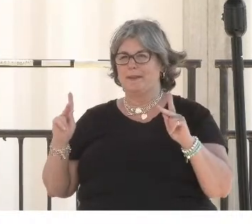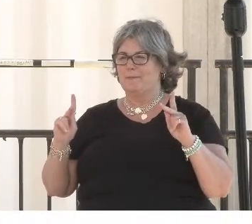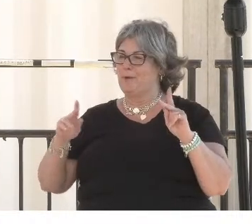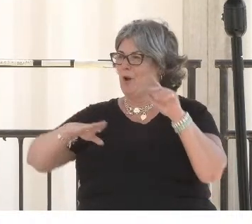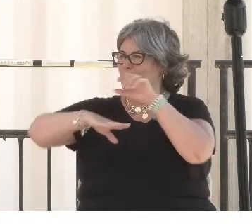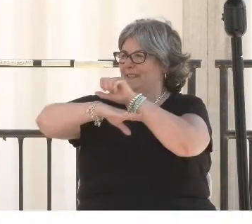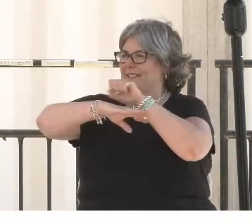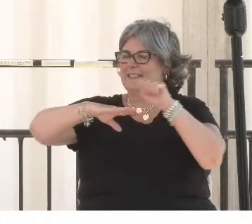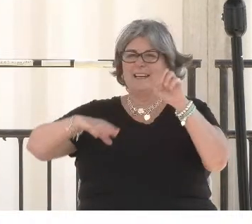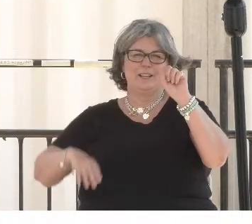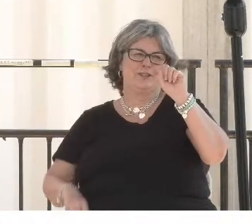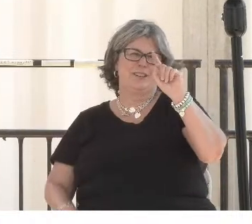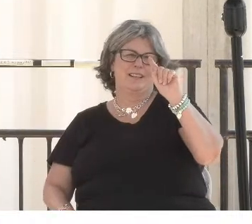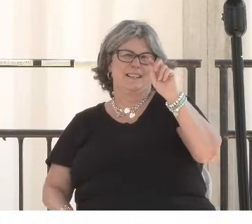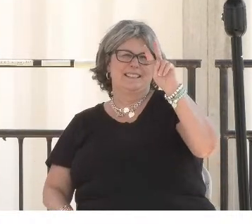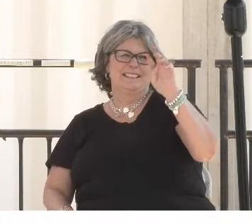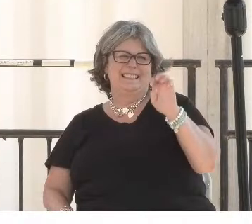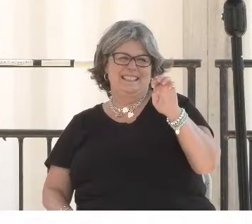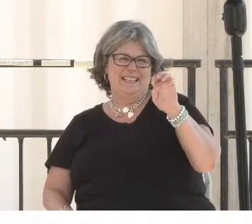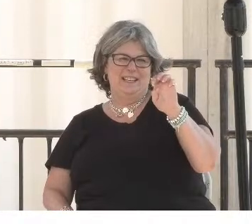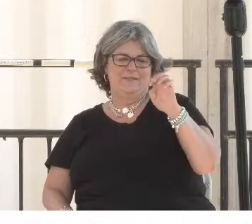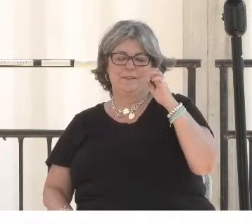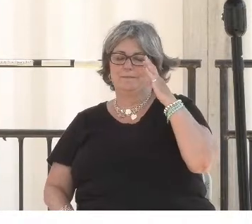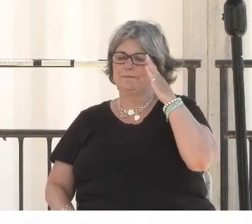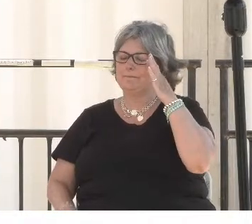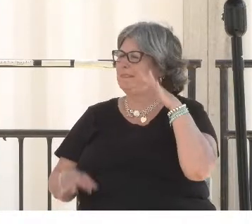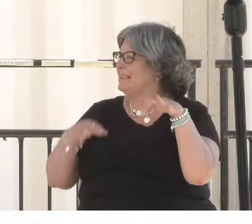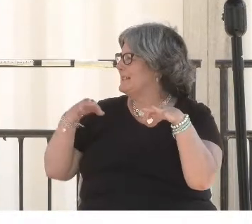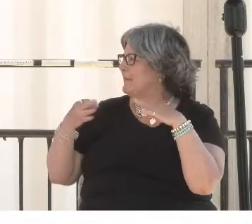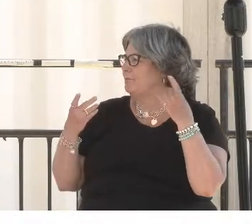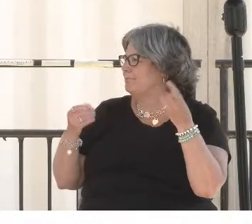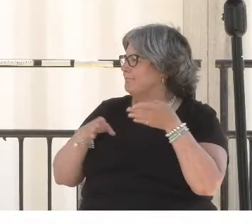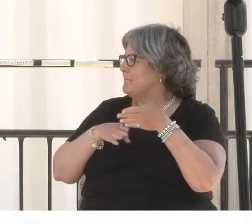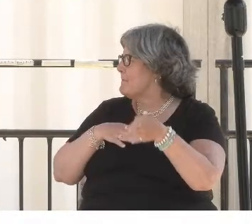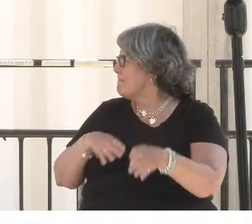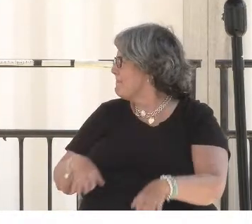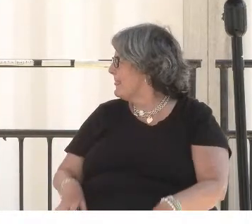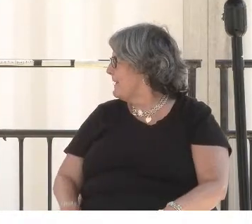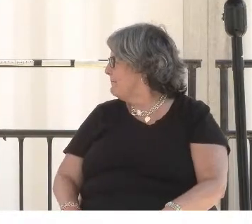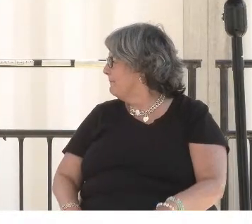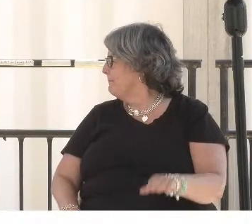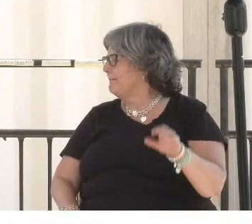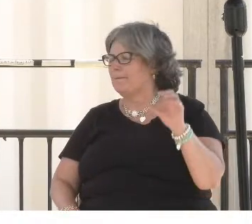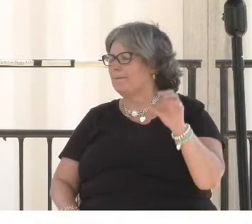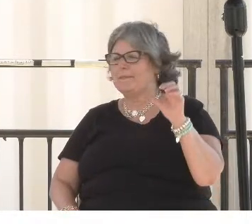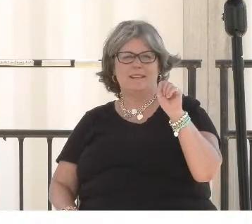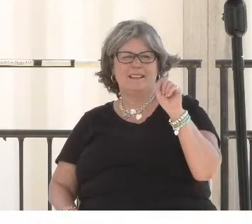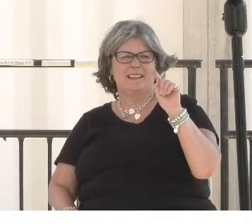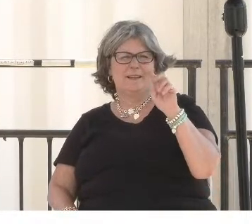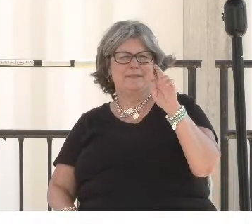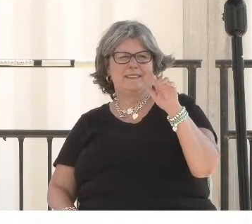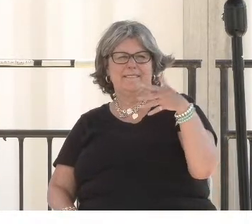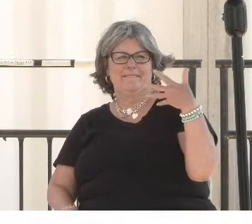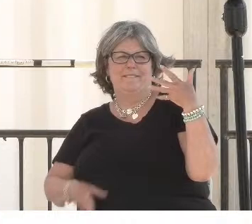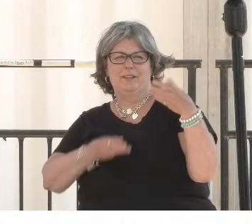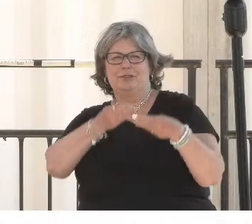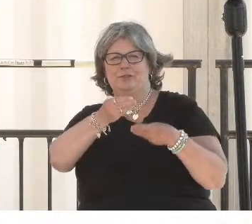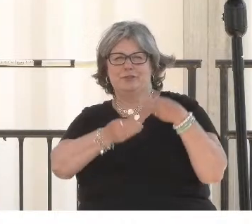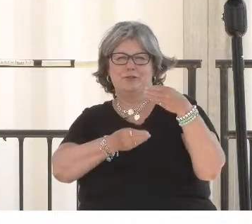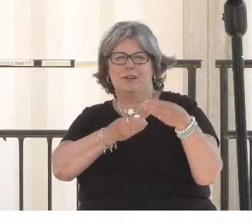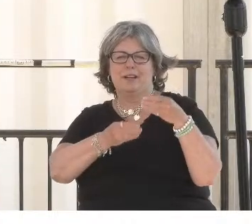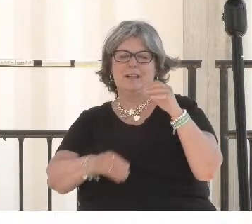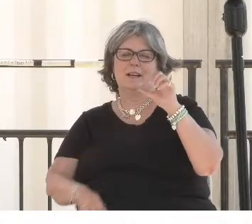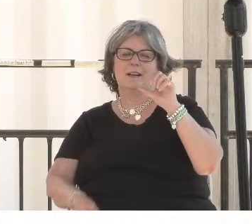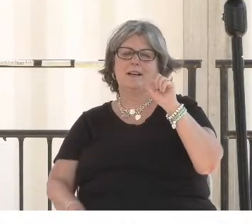the stage. Steve, introduce yourself and tell us what you do. I'm Steve Dutton. I'm a fifth-generation Sonoma